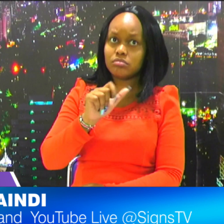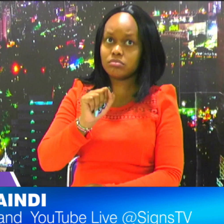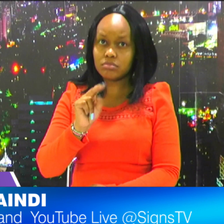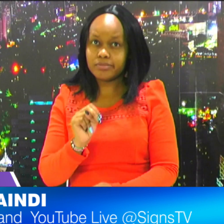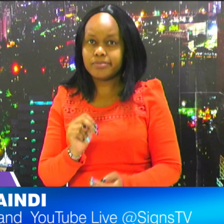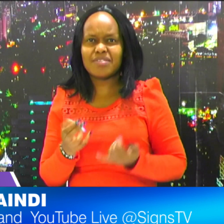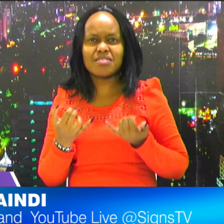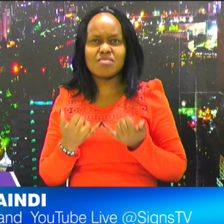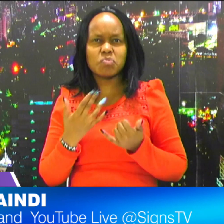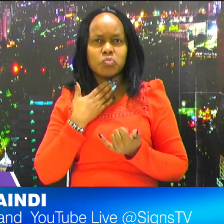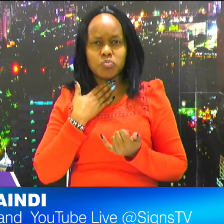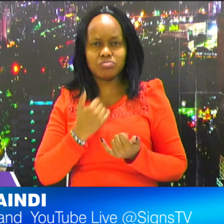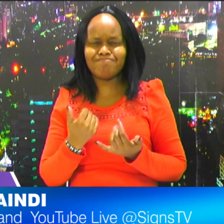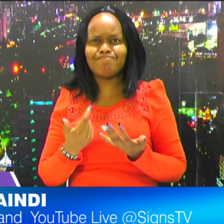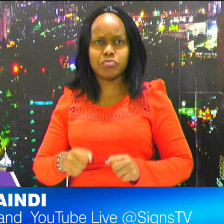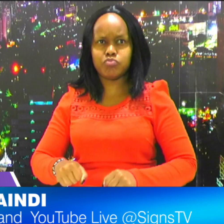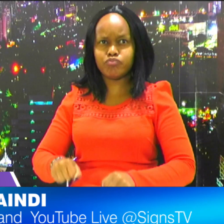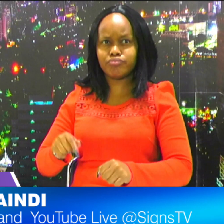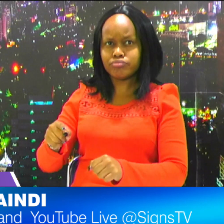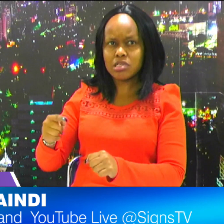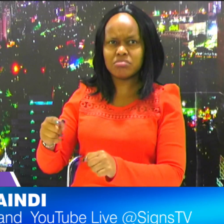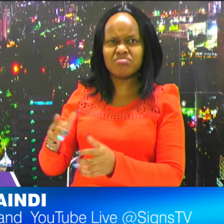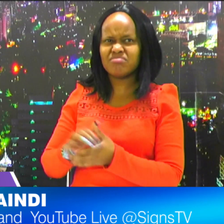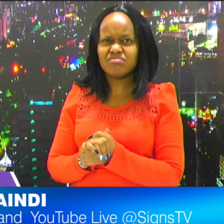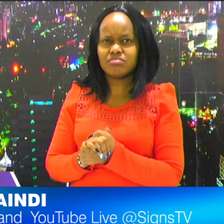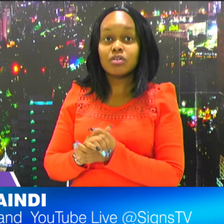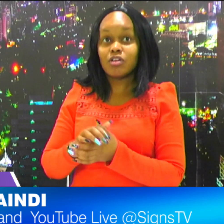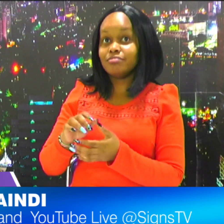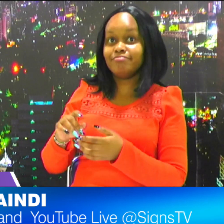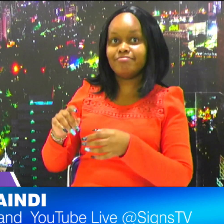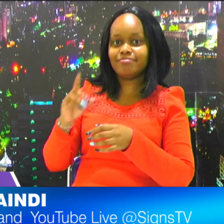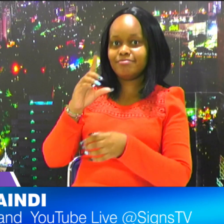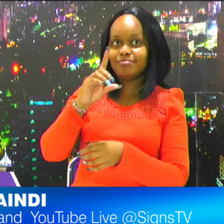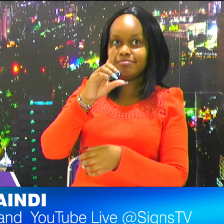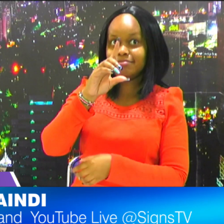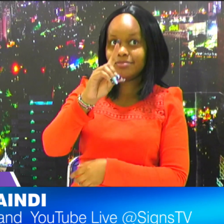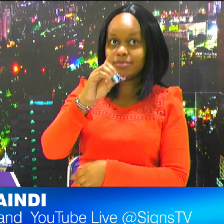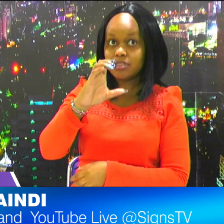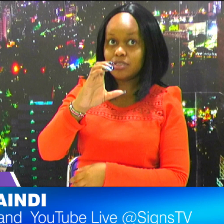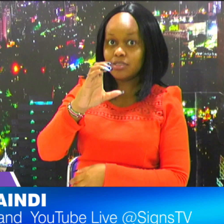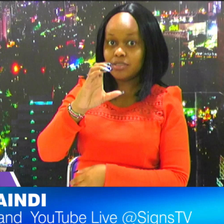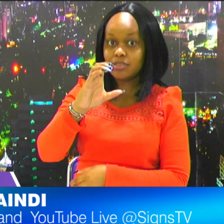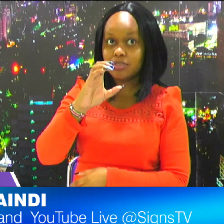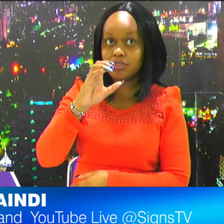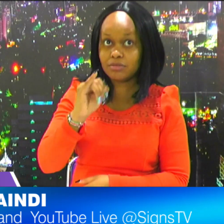Trans Nzoia Senator Alan Chesang now wants the Director of Criminal Investigation